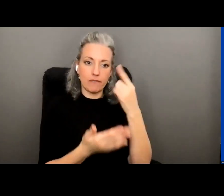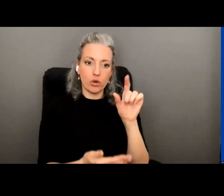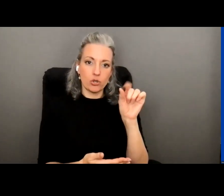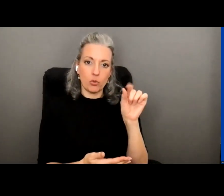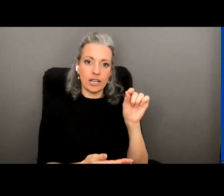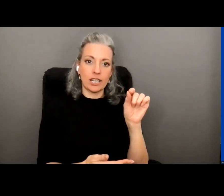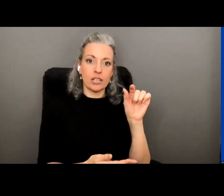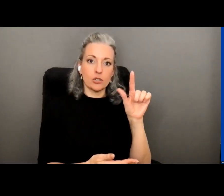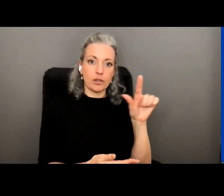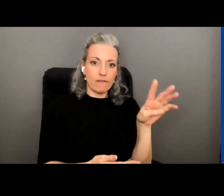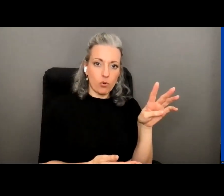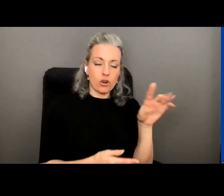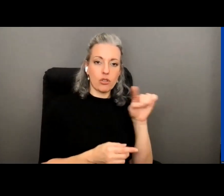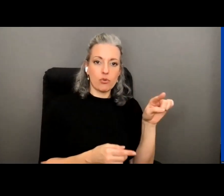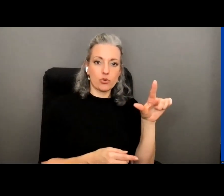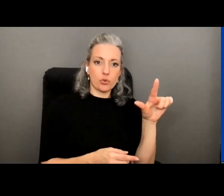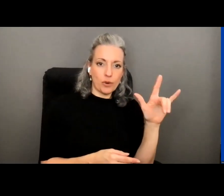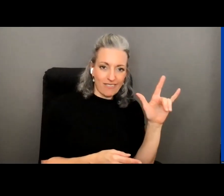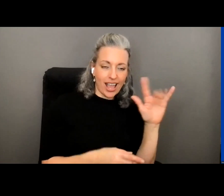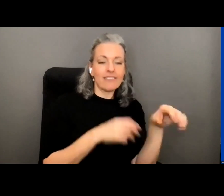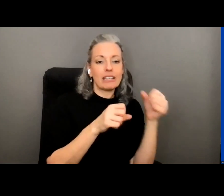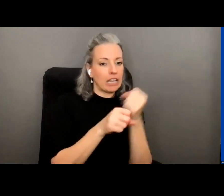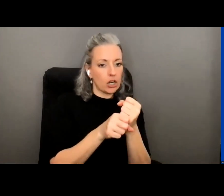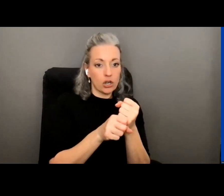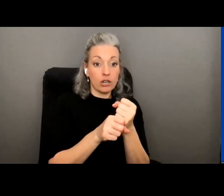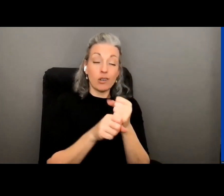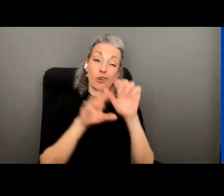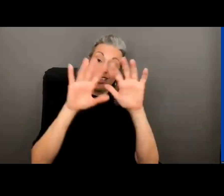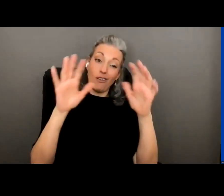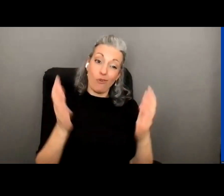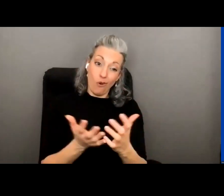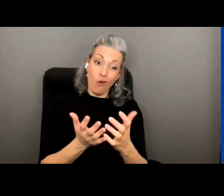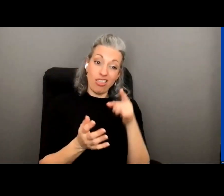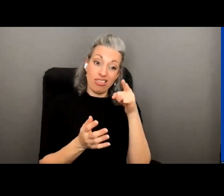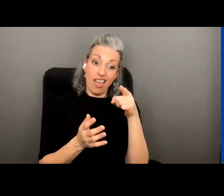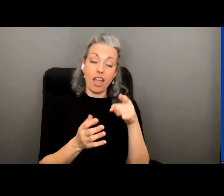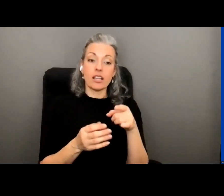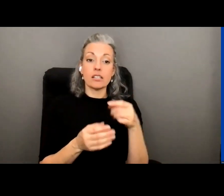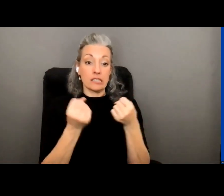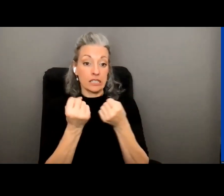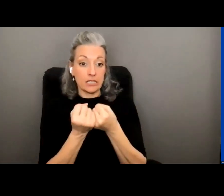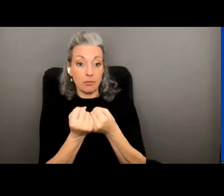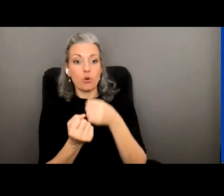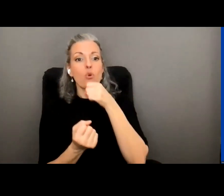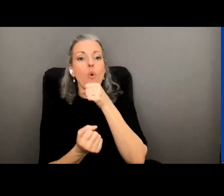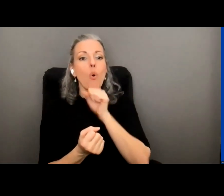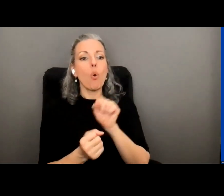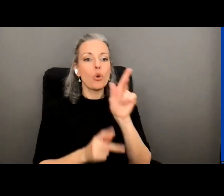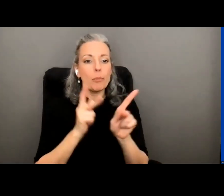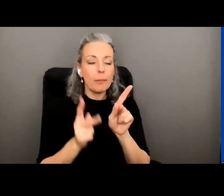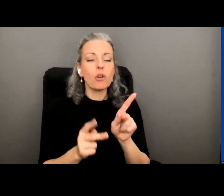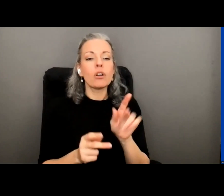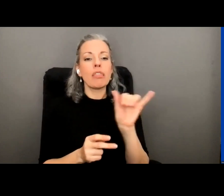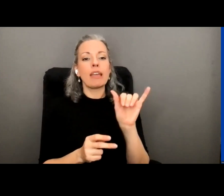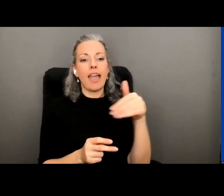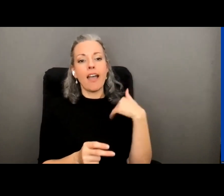2024-2025 fiscal year, which overall programs supporting older adults, people with disabilities, and